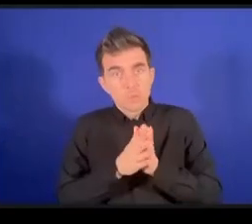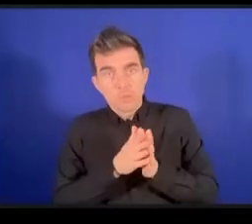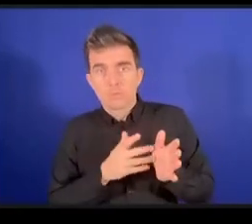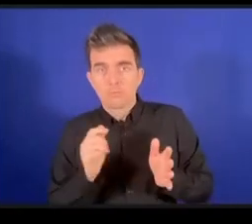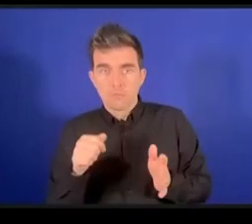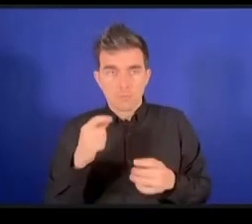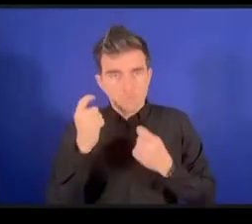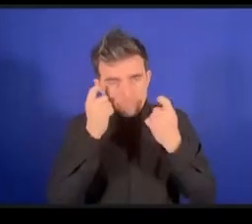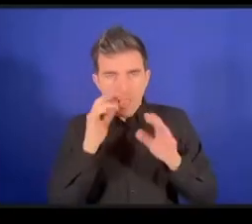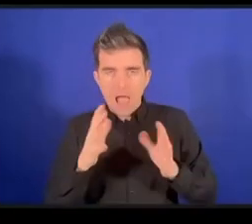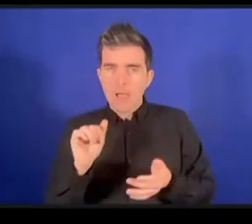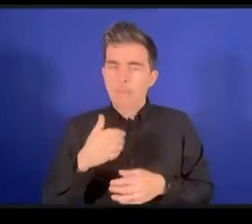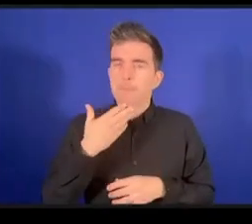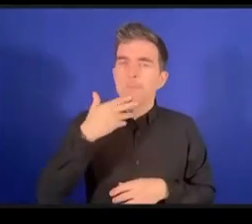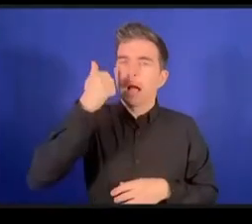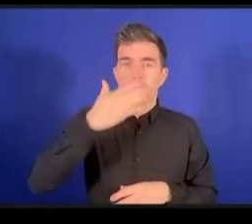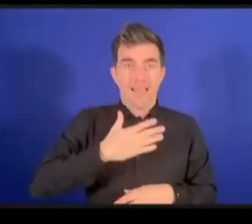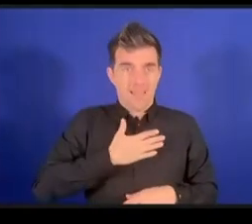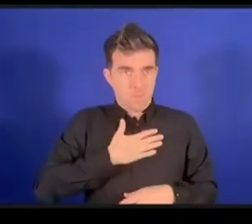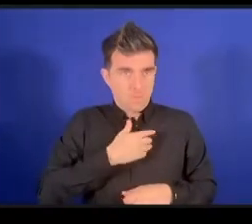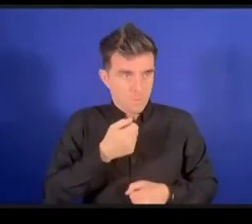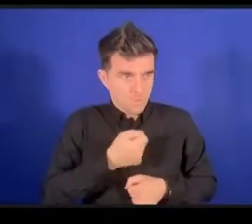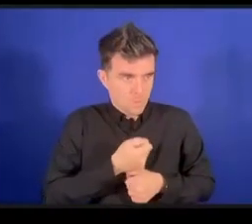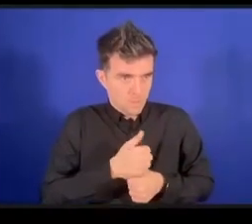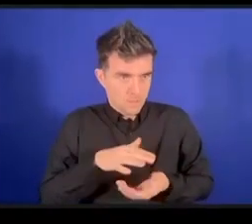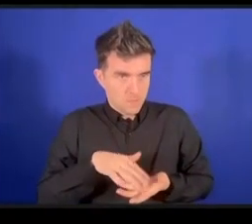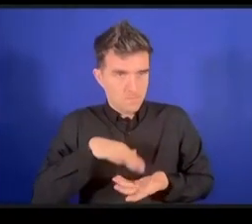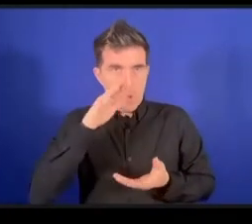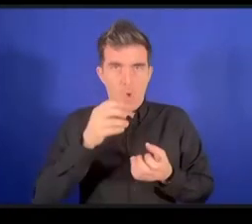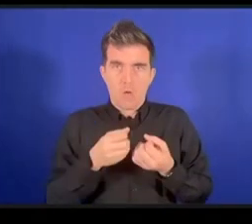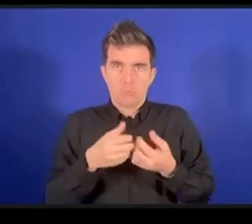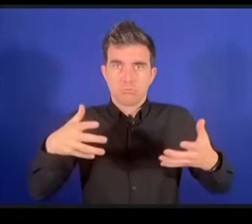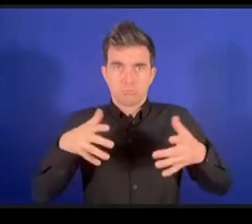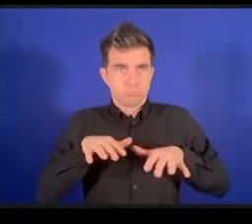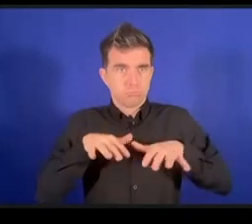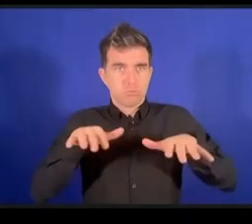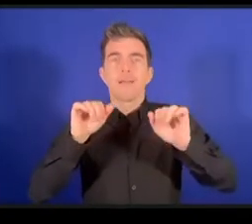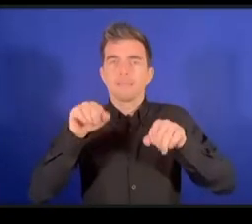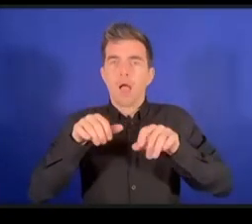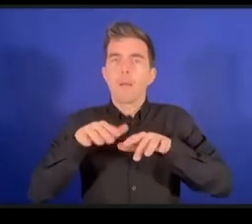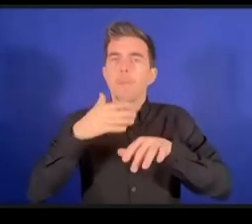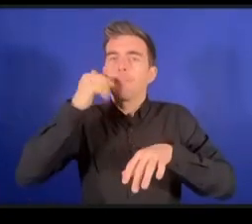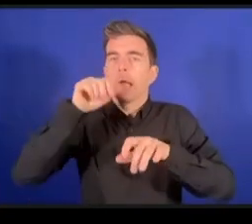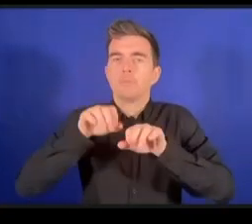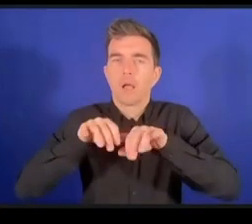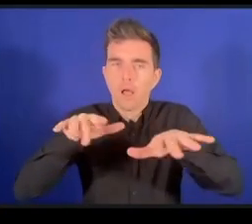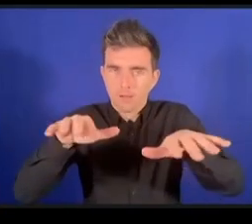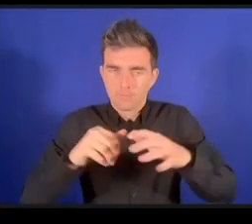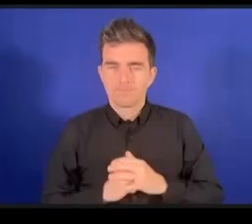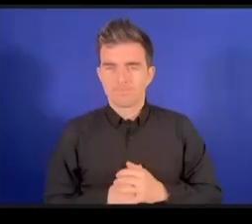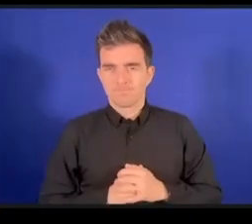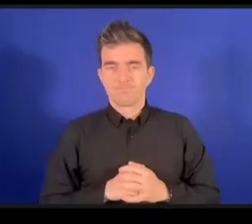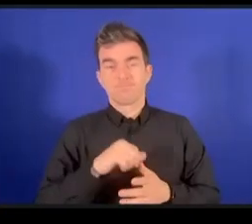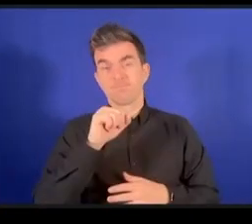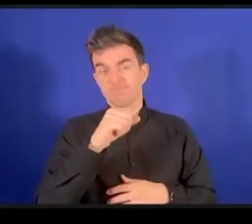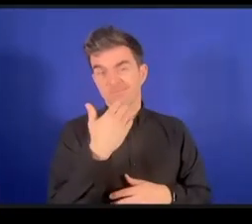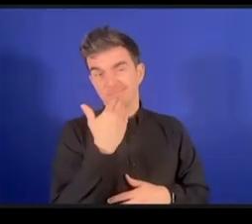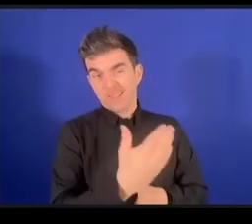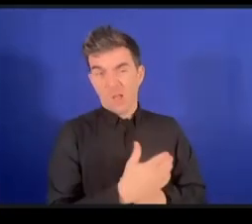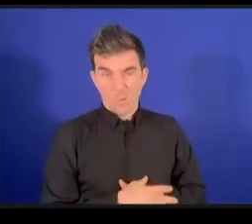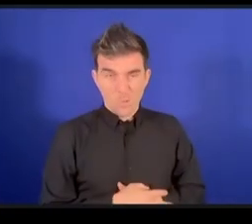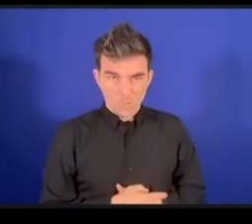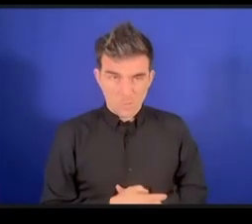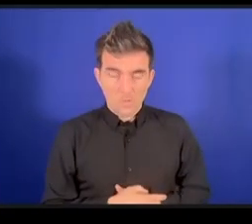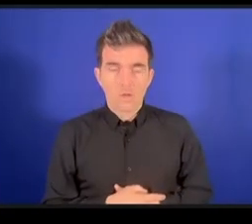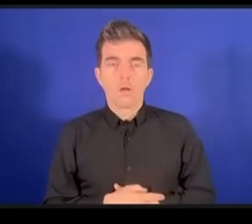for making this comment. Actually, this was exactly what I was thinking about, that we need to build